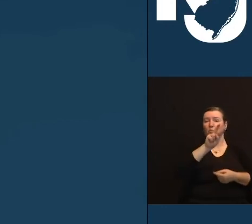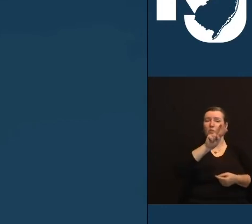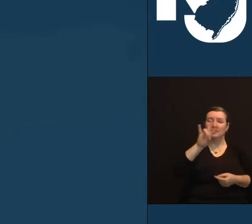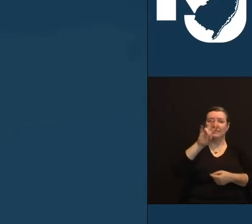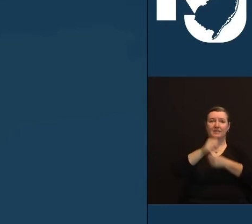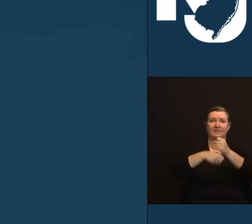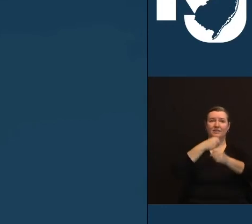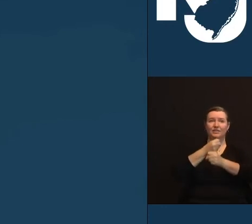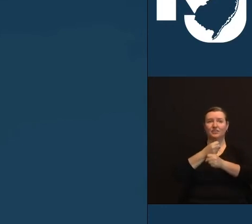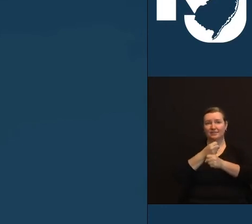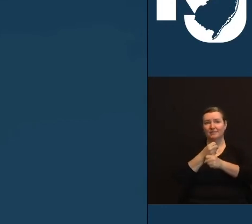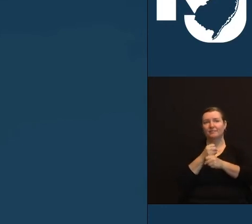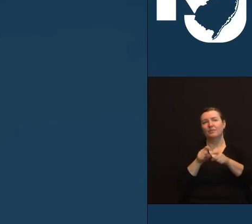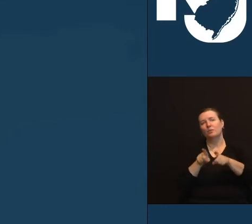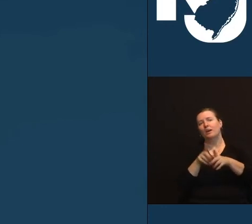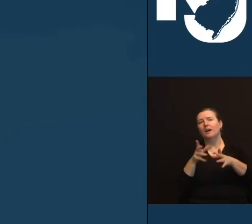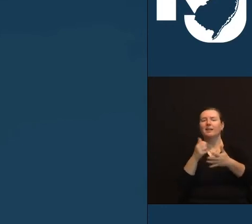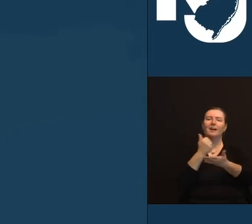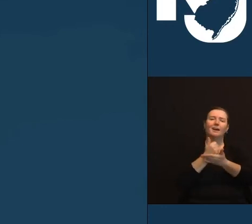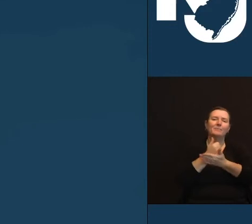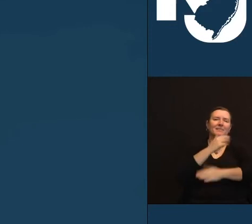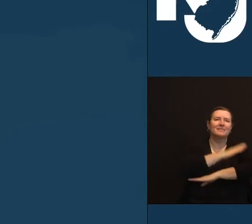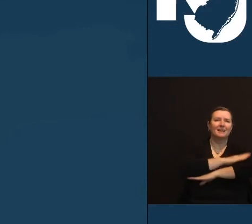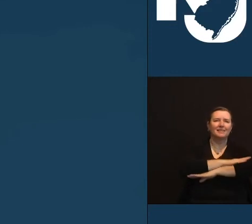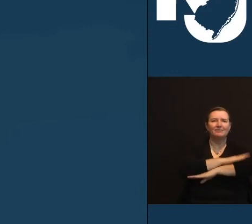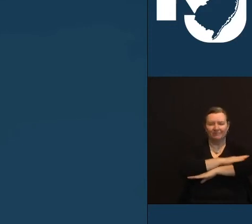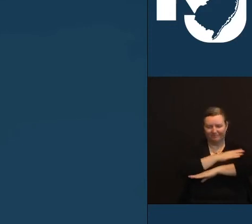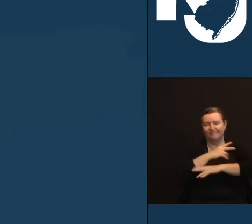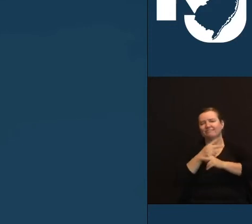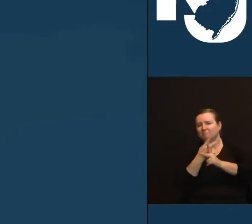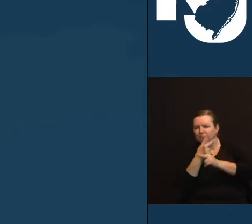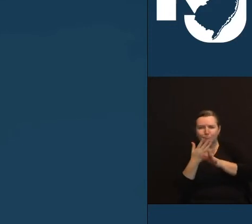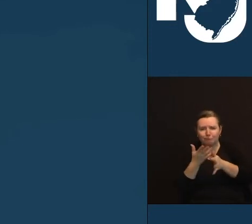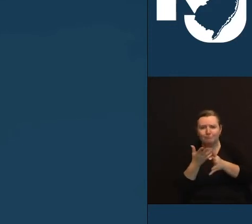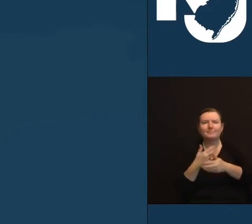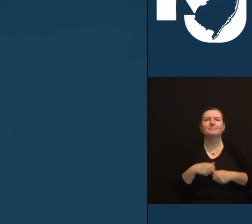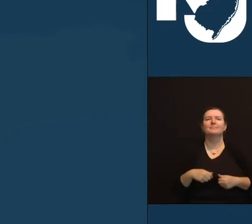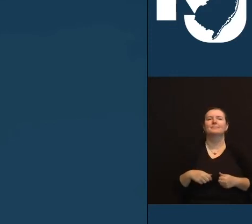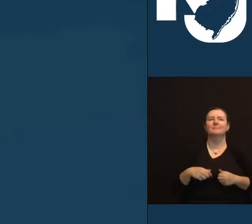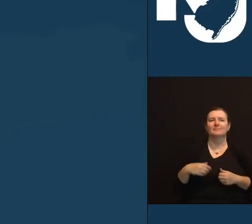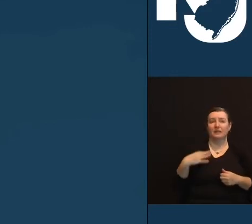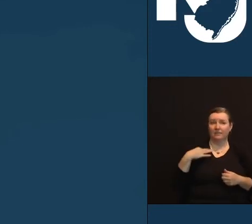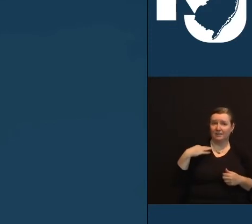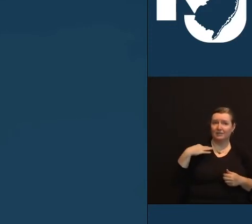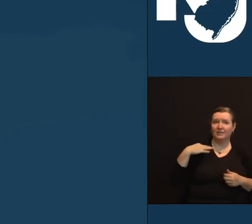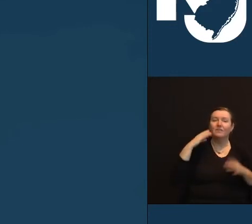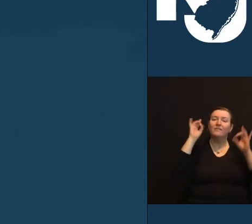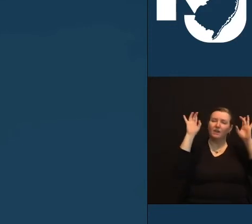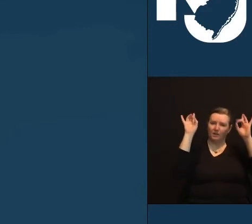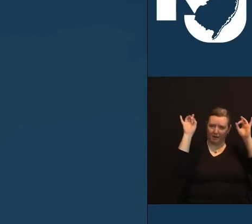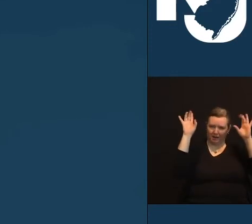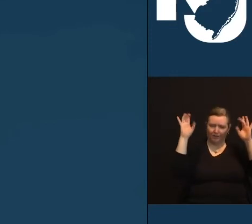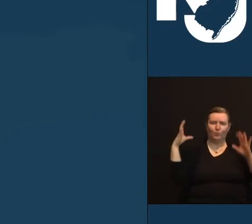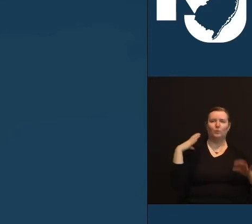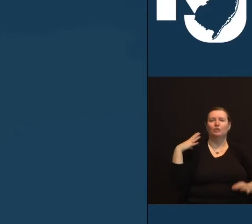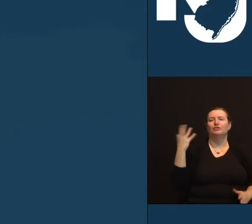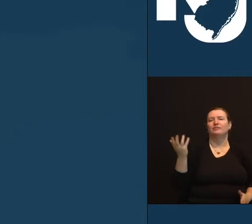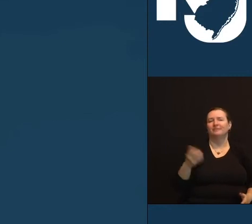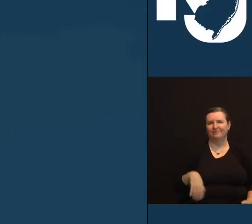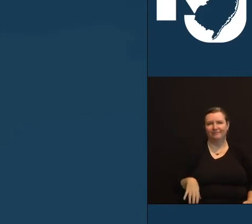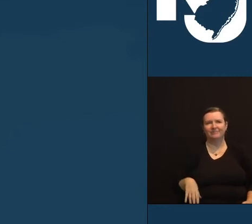in Florham Park. Away from her desk, Cindy volunteered as a volleyball coach for the 4th through 8th graders at St.